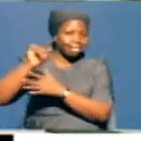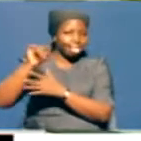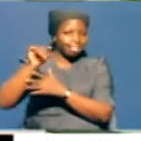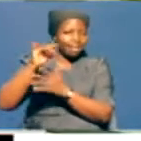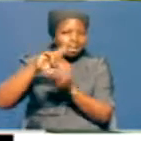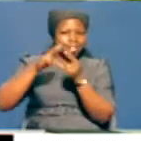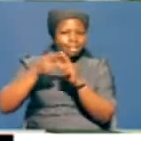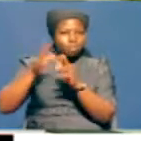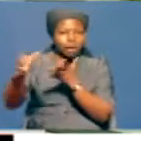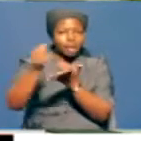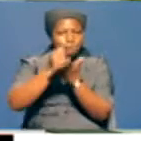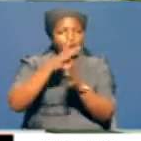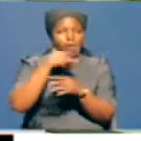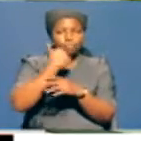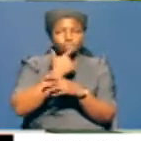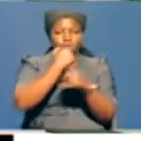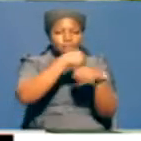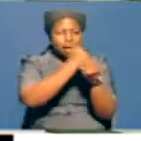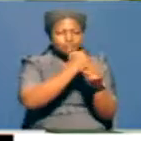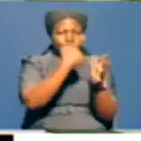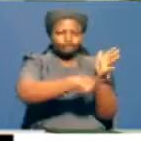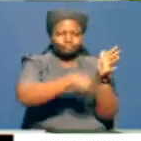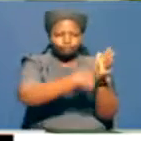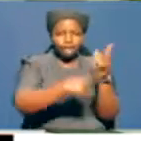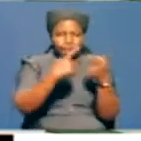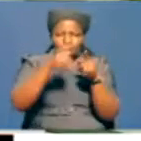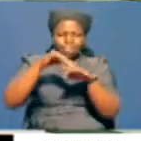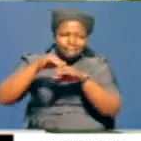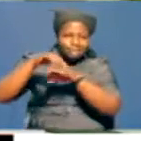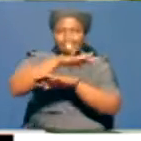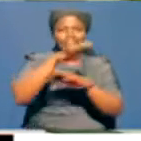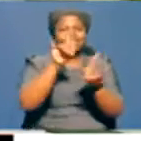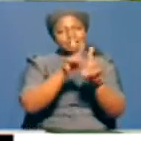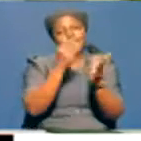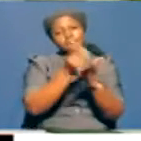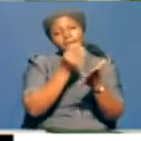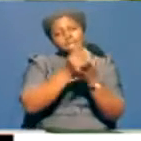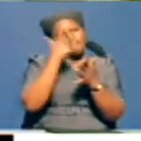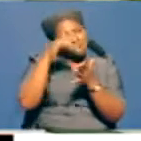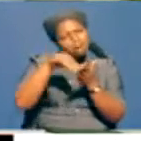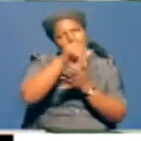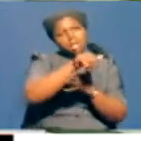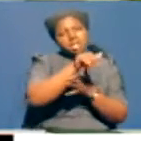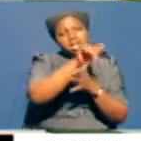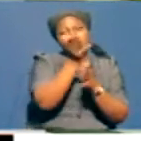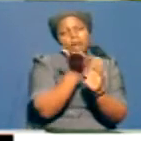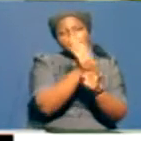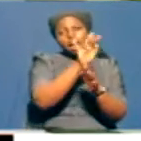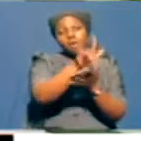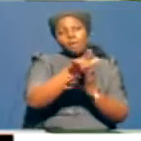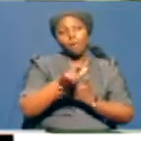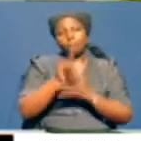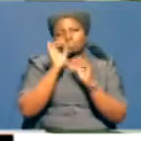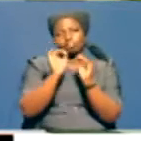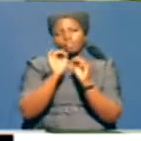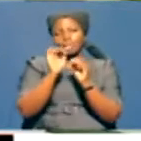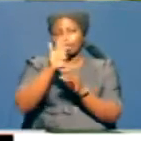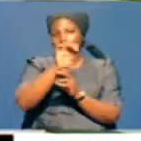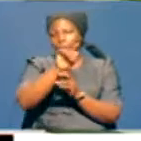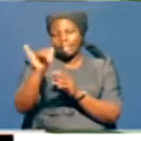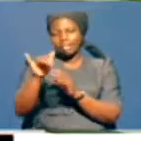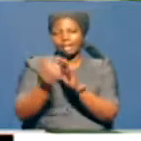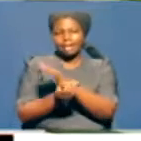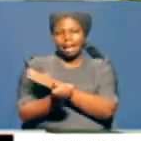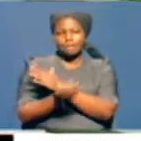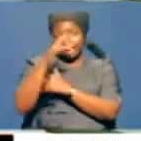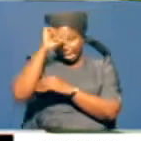who make deductions but fail to remit the same for loan repayment. As Betty Kiptum narrates, government